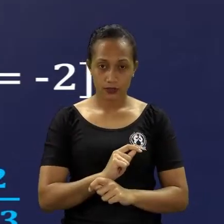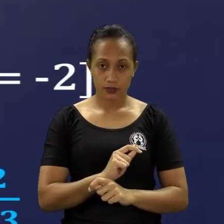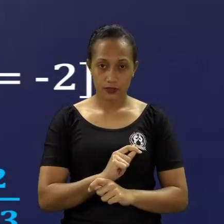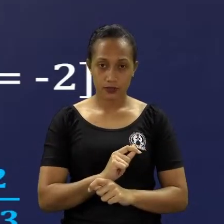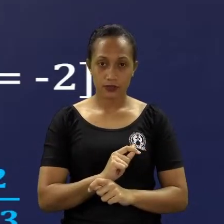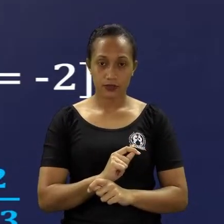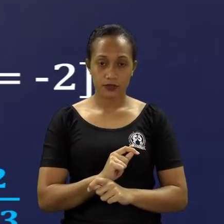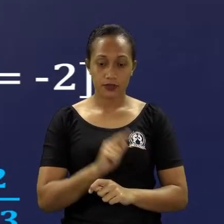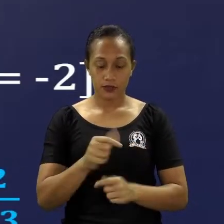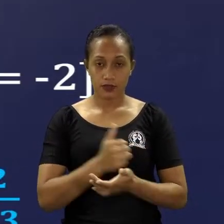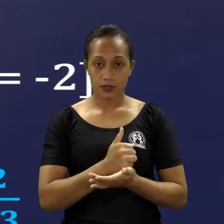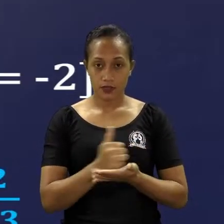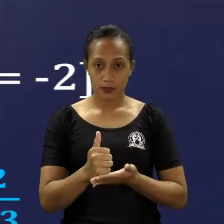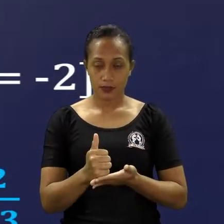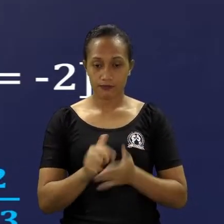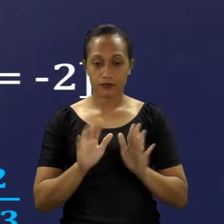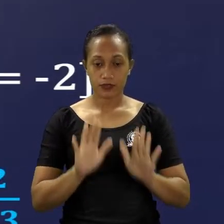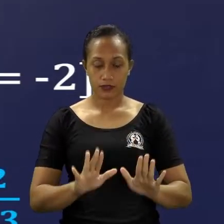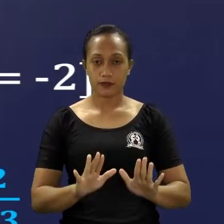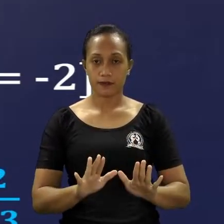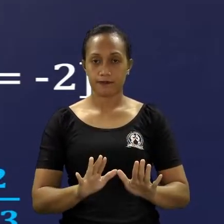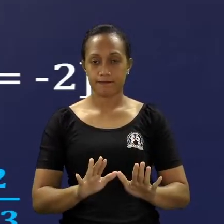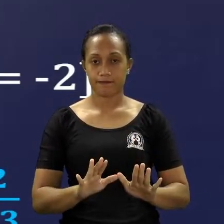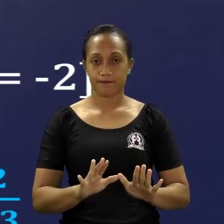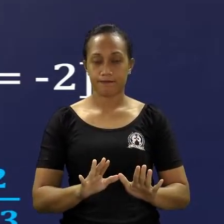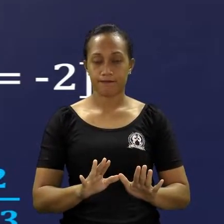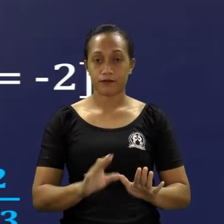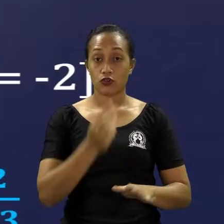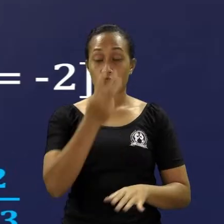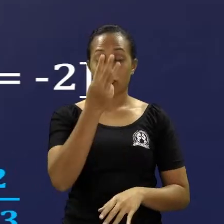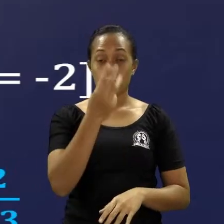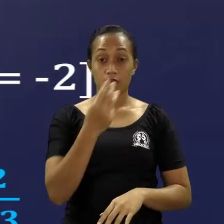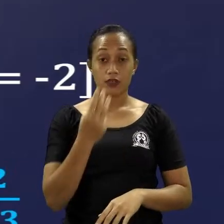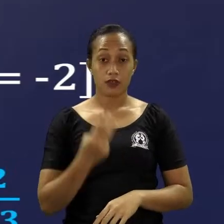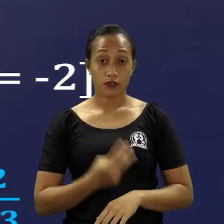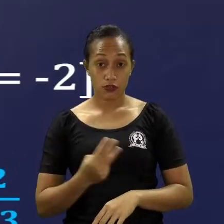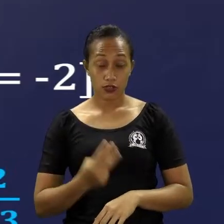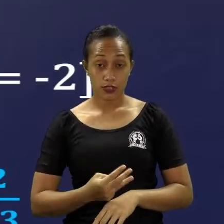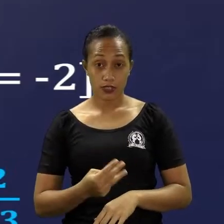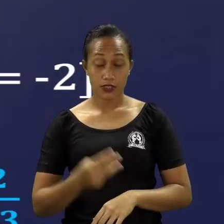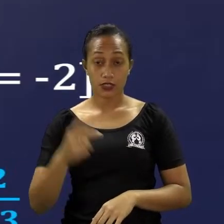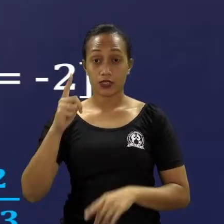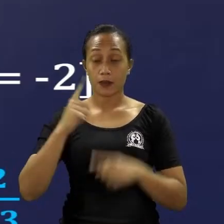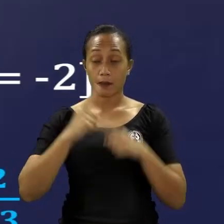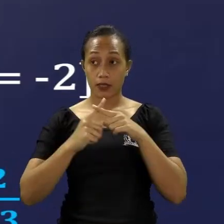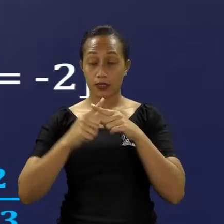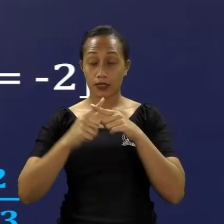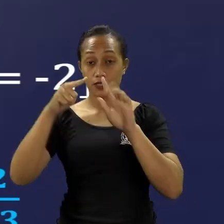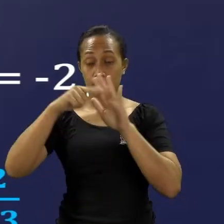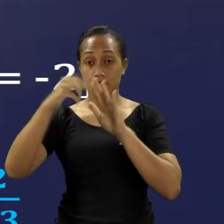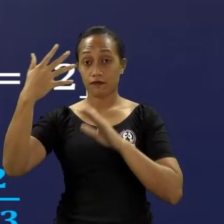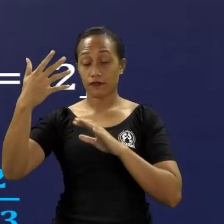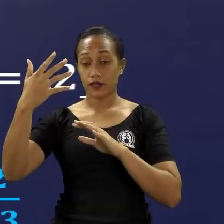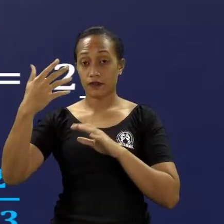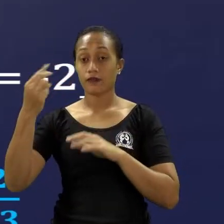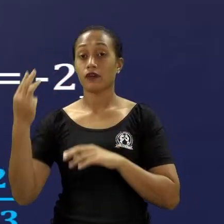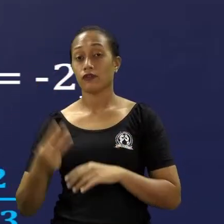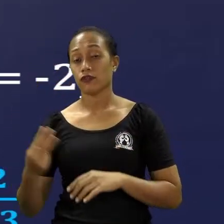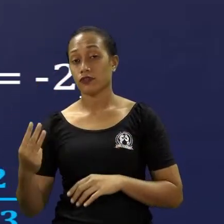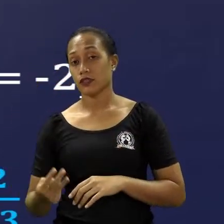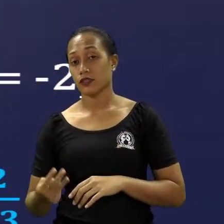of these two fractions. 3 over 13 plus negative 5 over